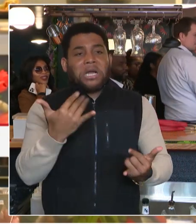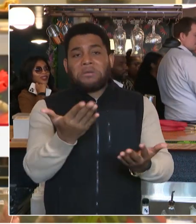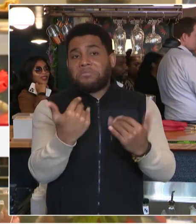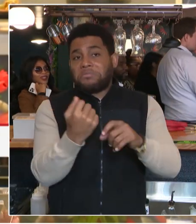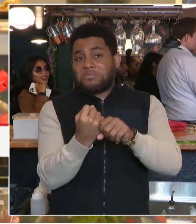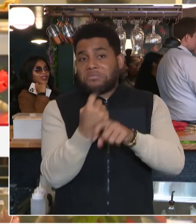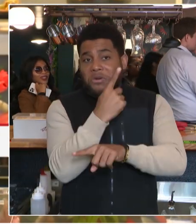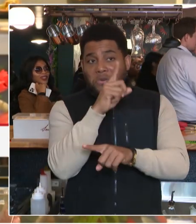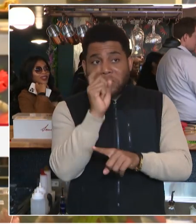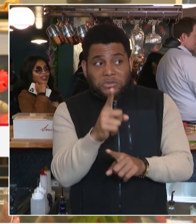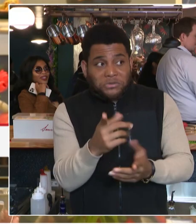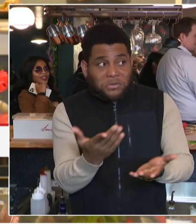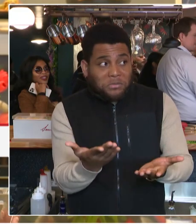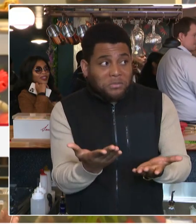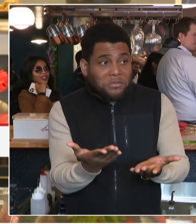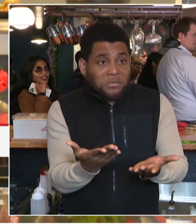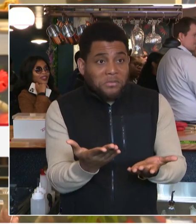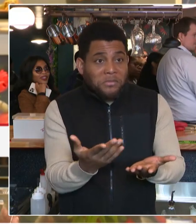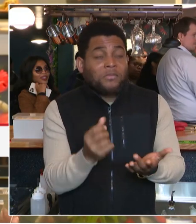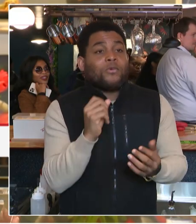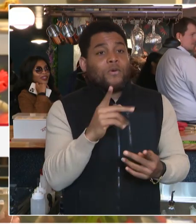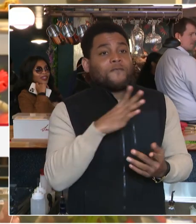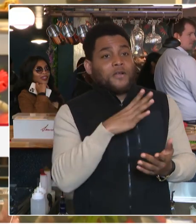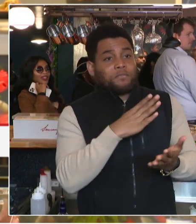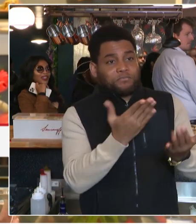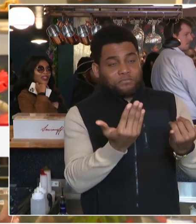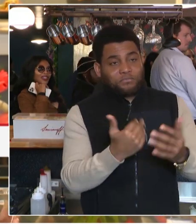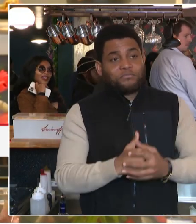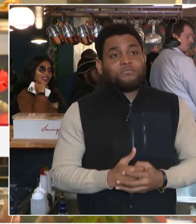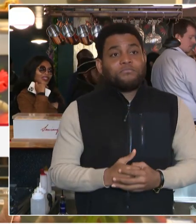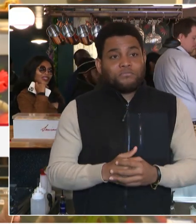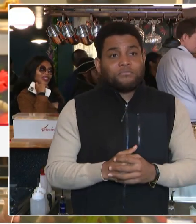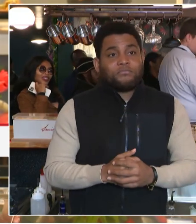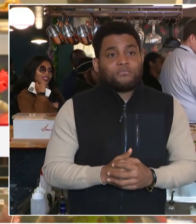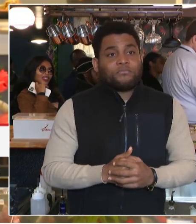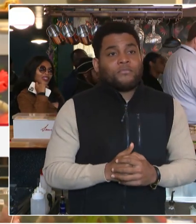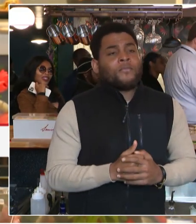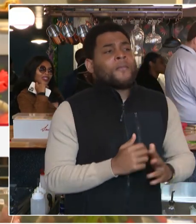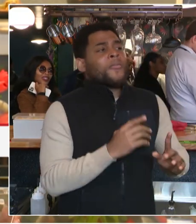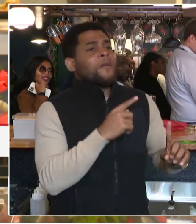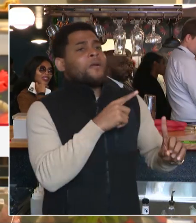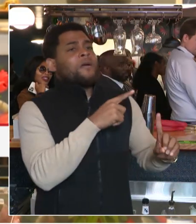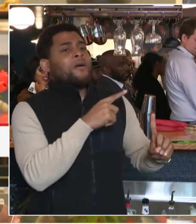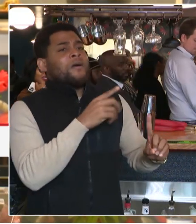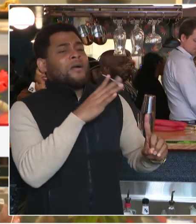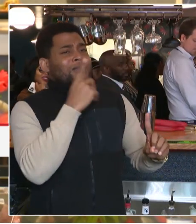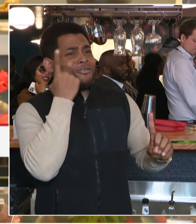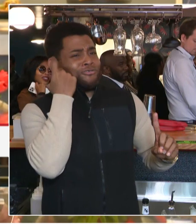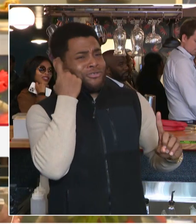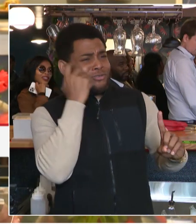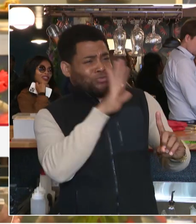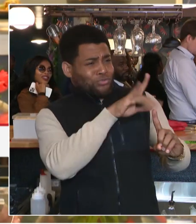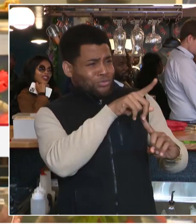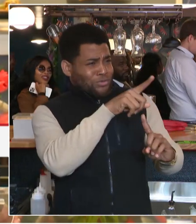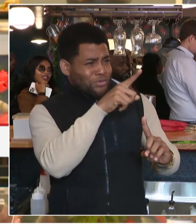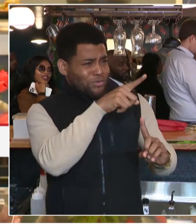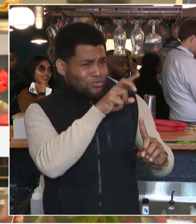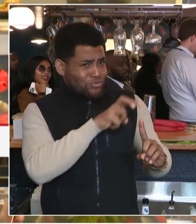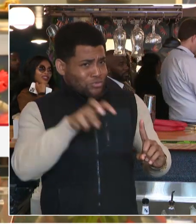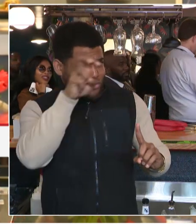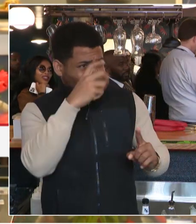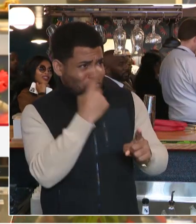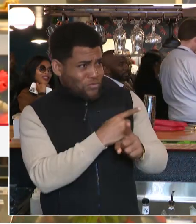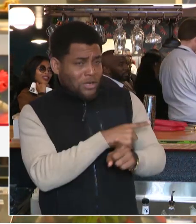Okay. Let's go. Off Yep. topic, Mayor, could we talk about your trip? Sure. And just, could you talk about if there were any